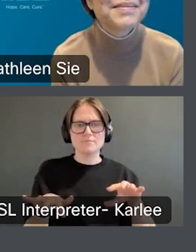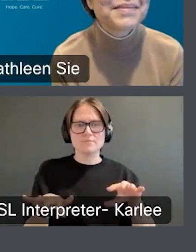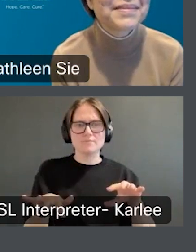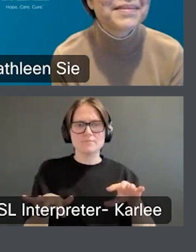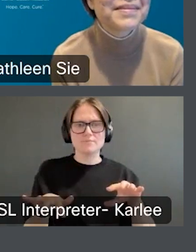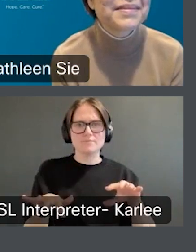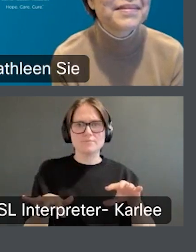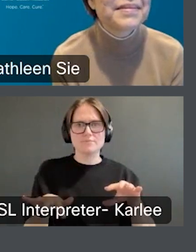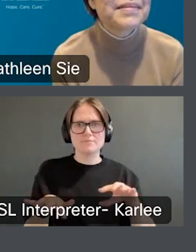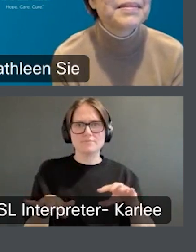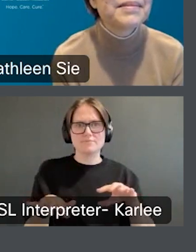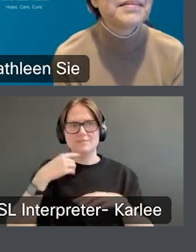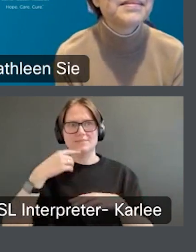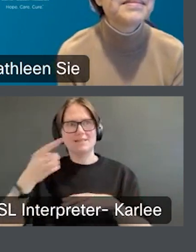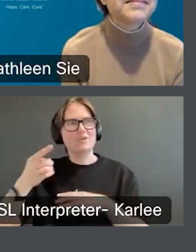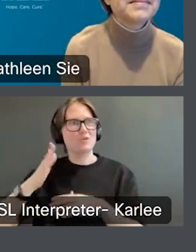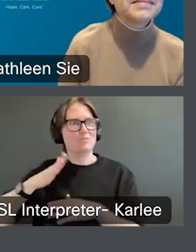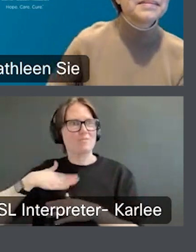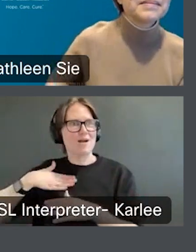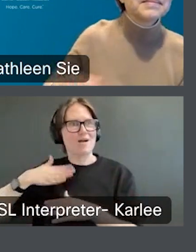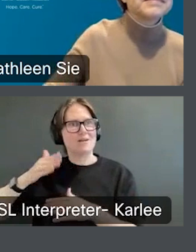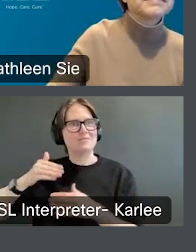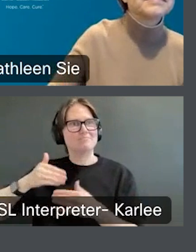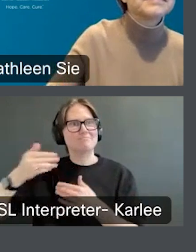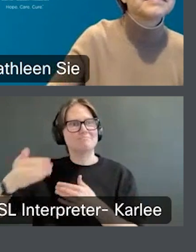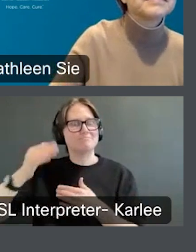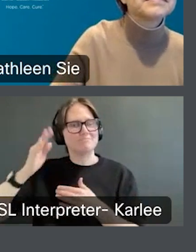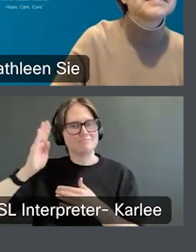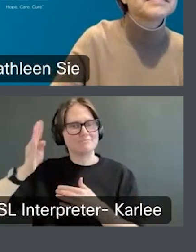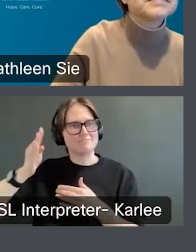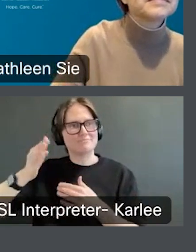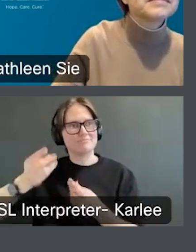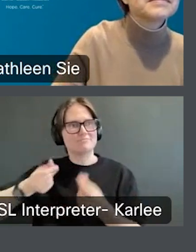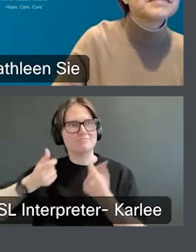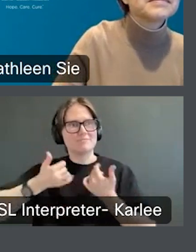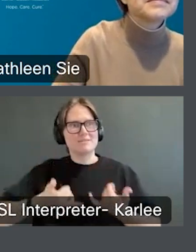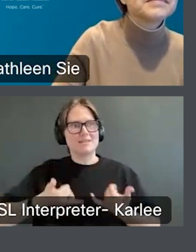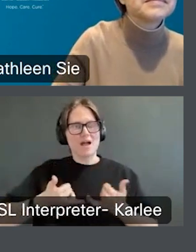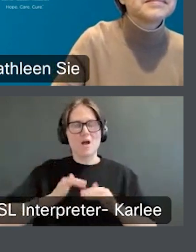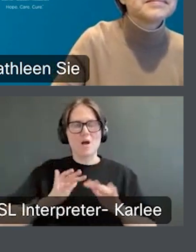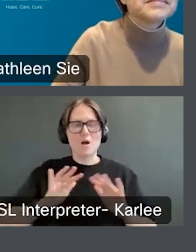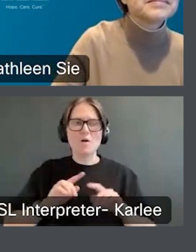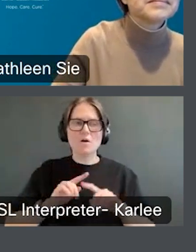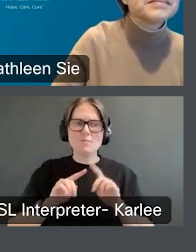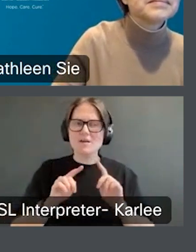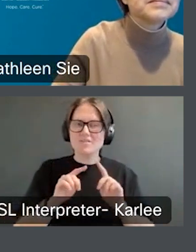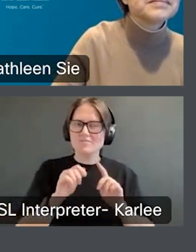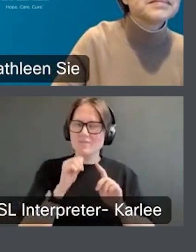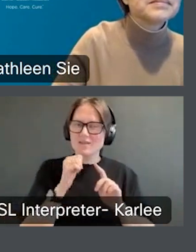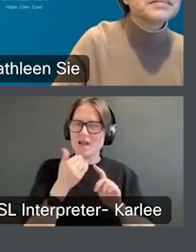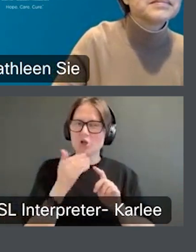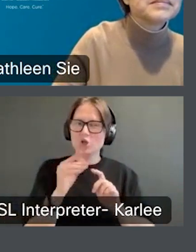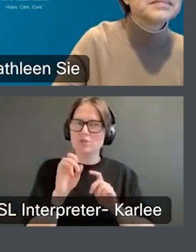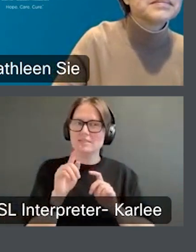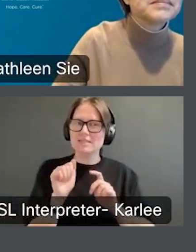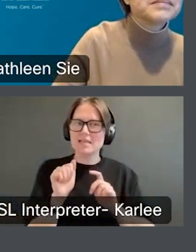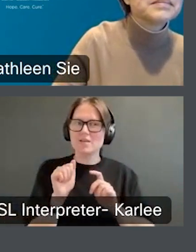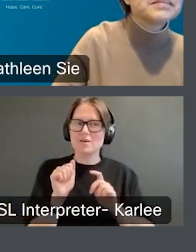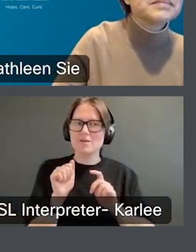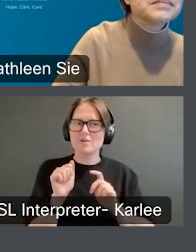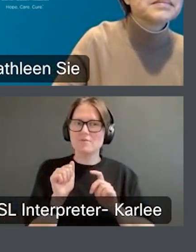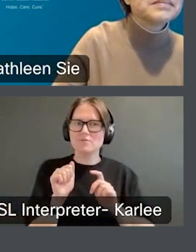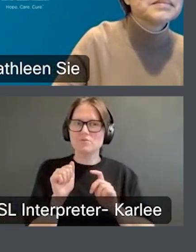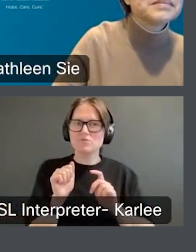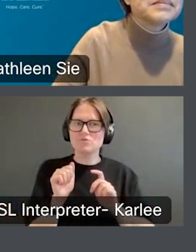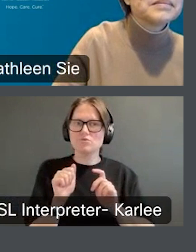but there aren't good data to suggest that hearing assistive devices are